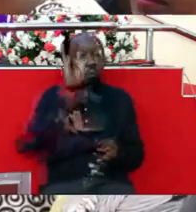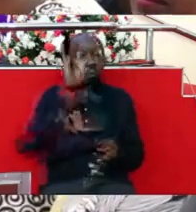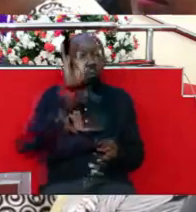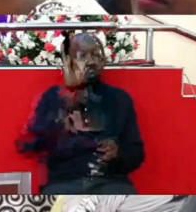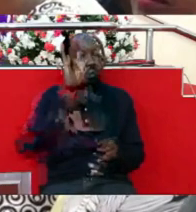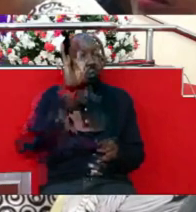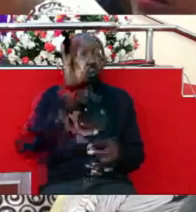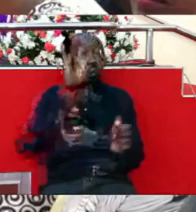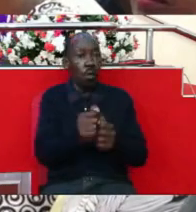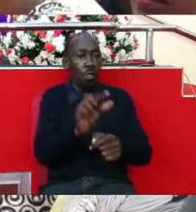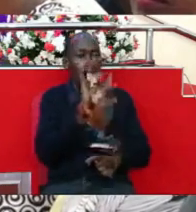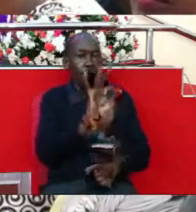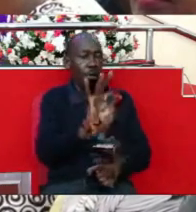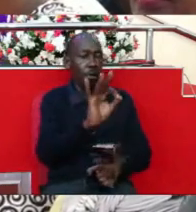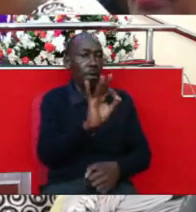within